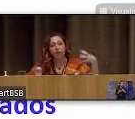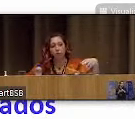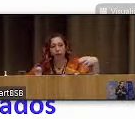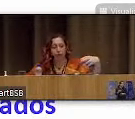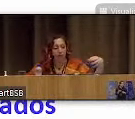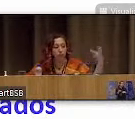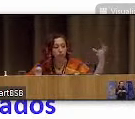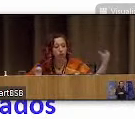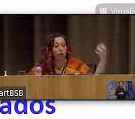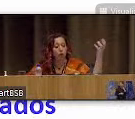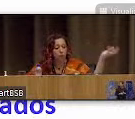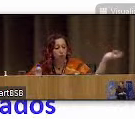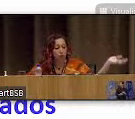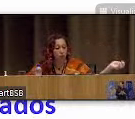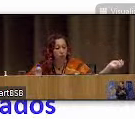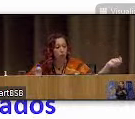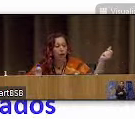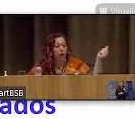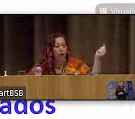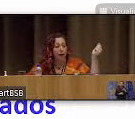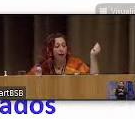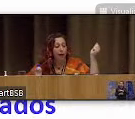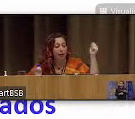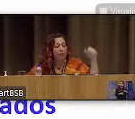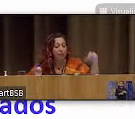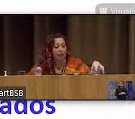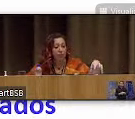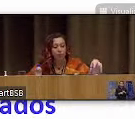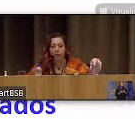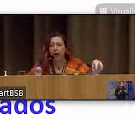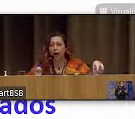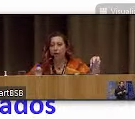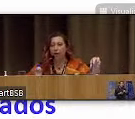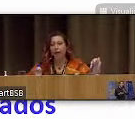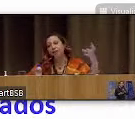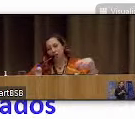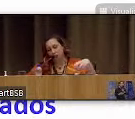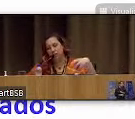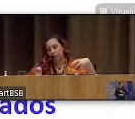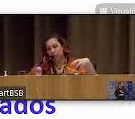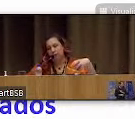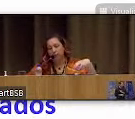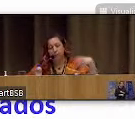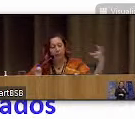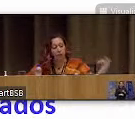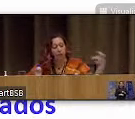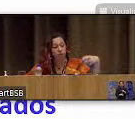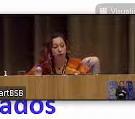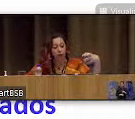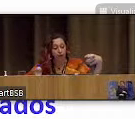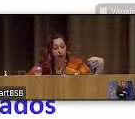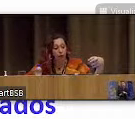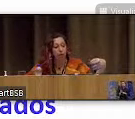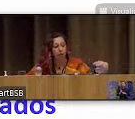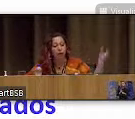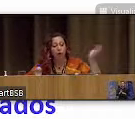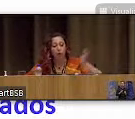is different from something that we hear in Brazil and abroad. But this is